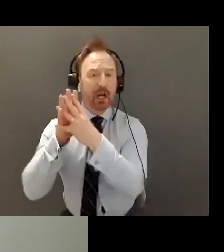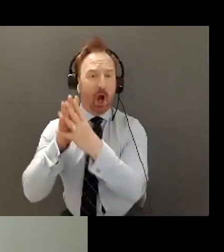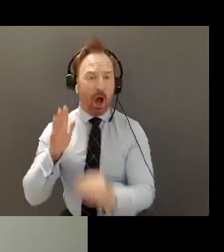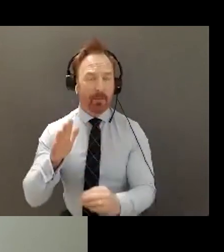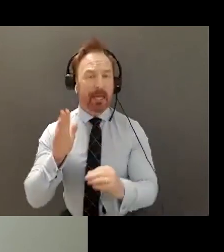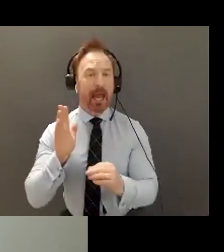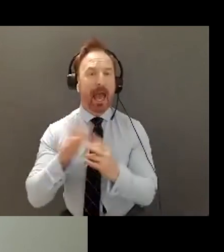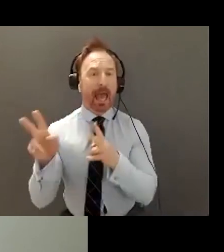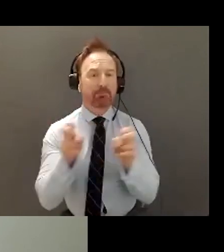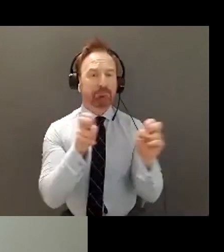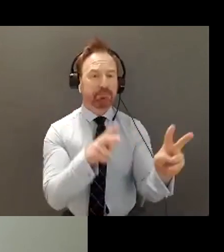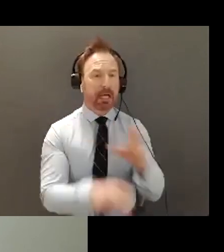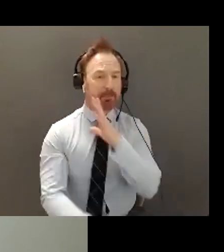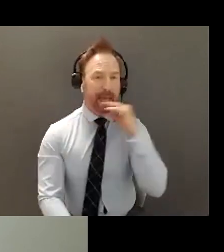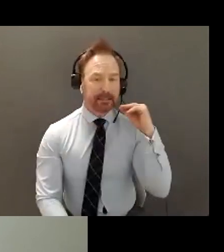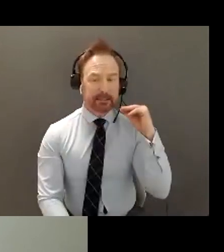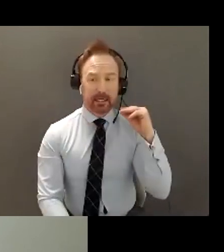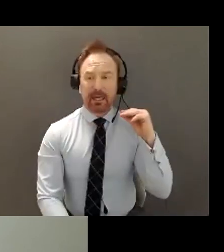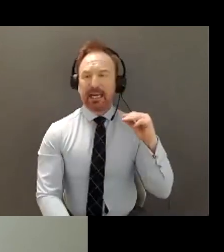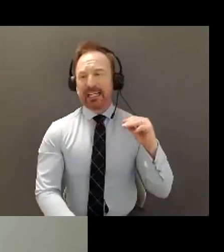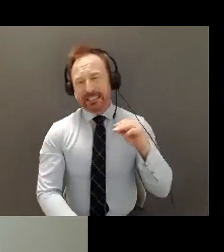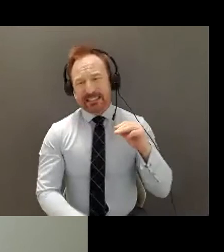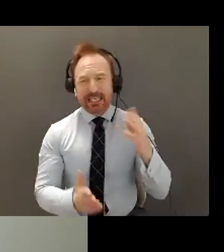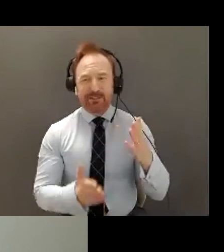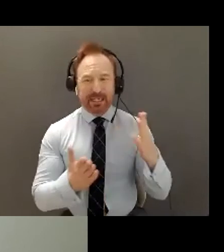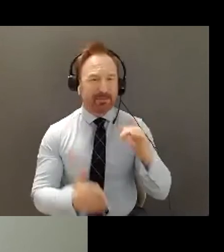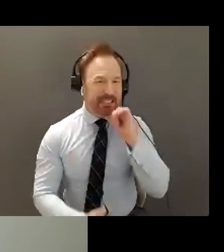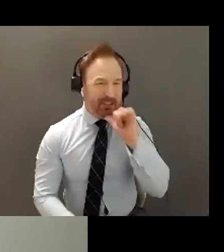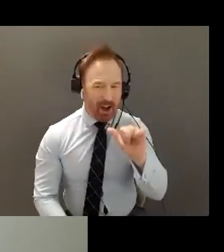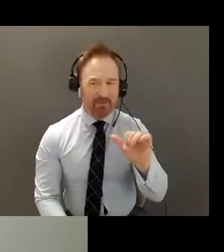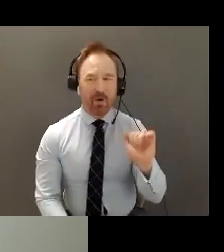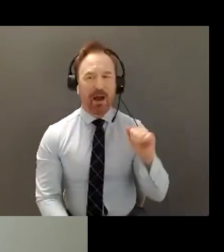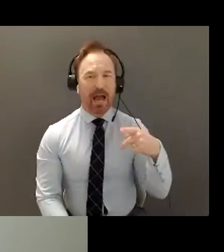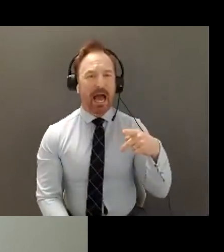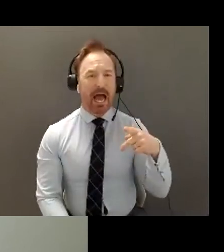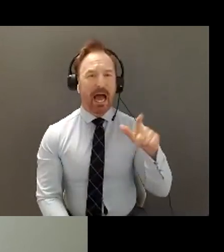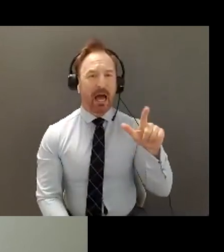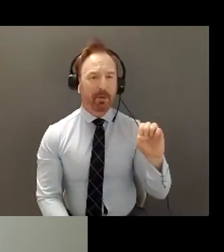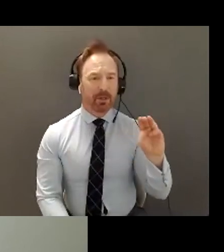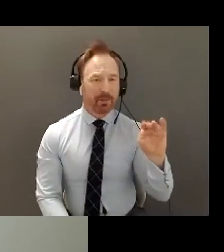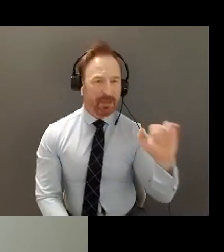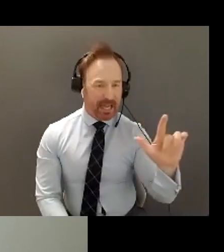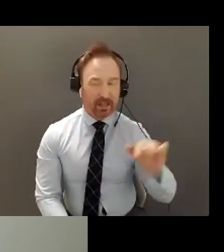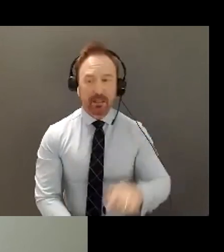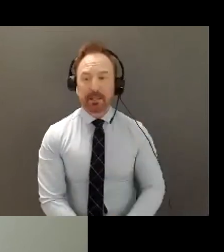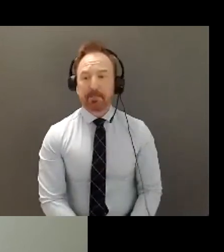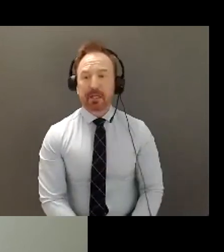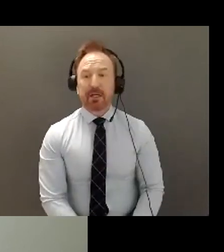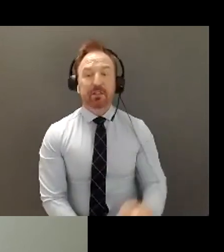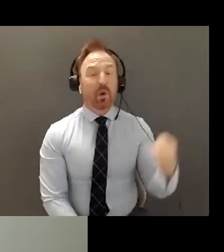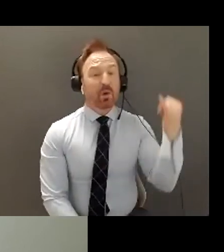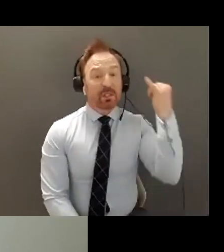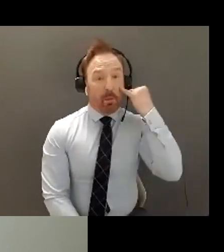push to Apple Mail. I don't recommend that because you'll have zero insight to who specifically watched. So if you can